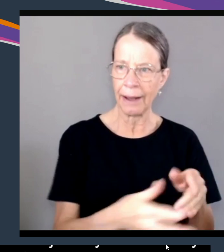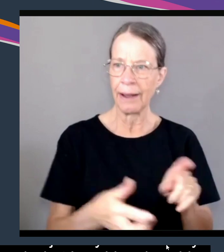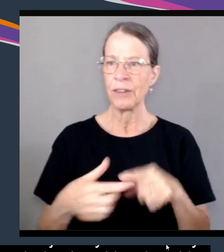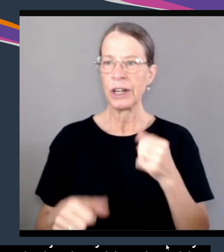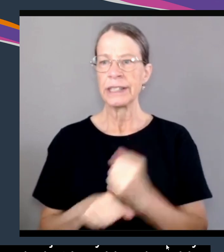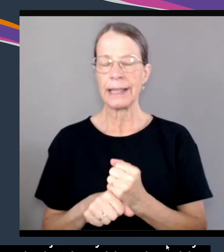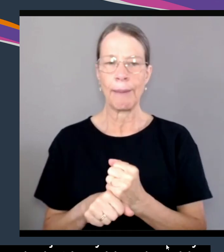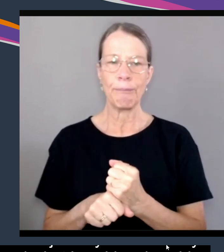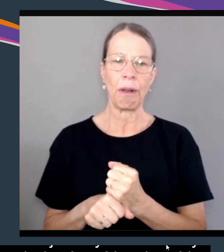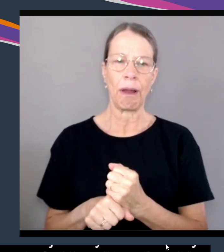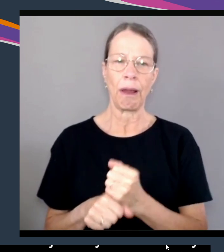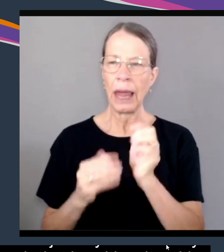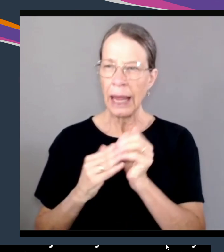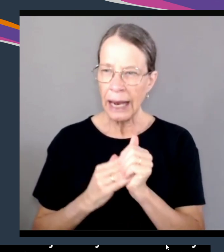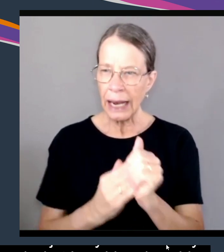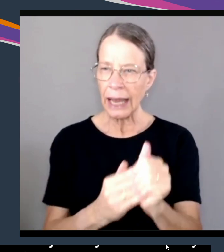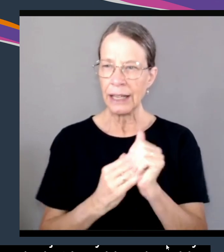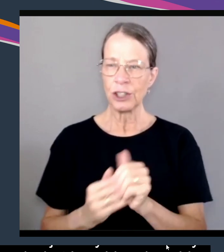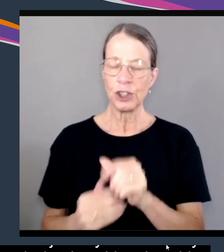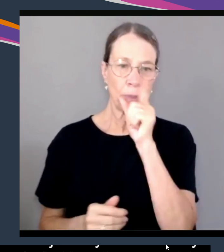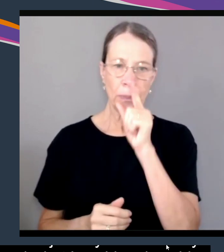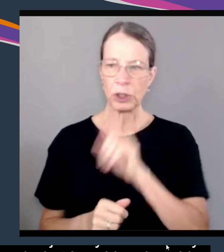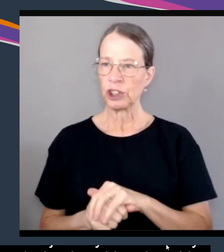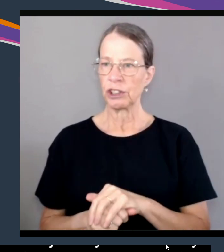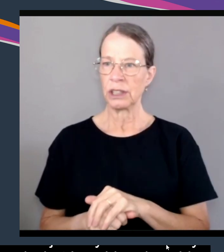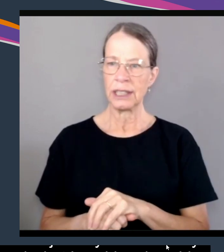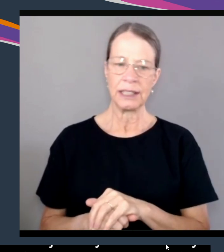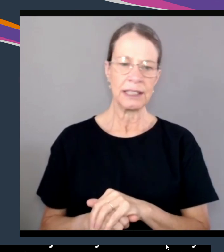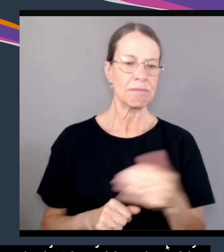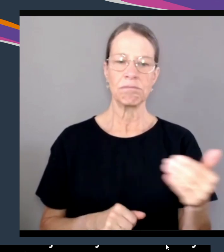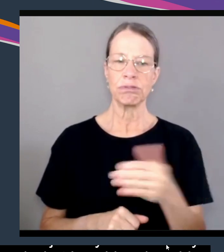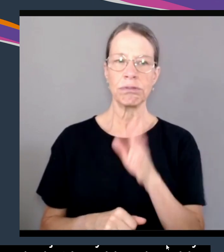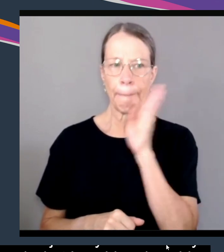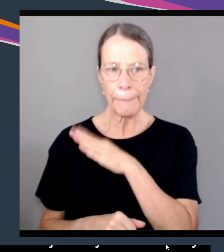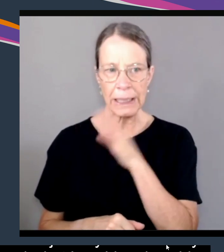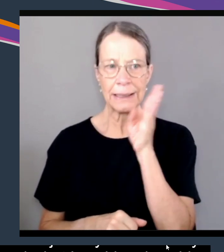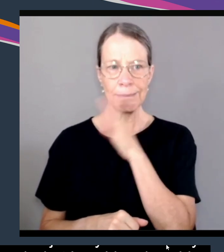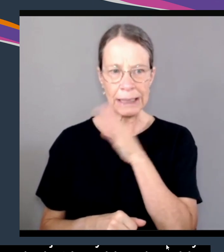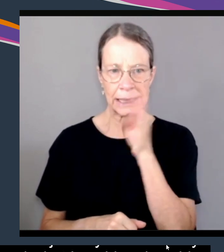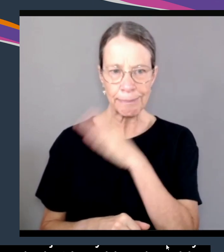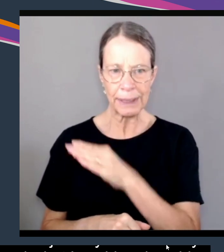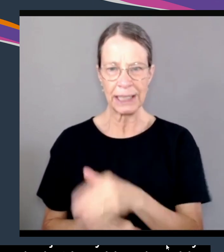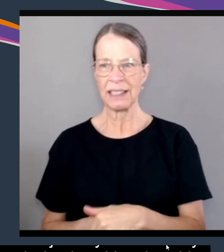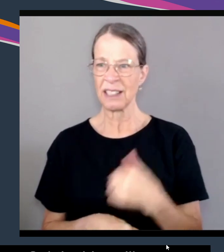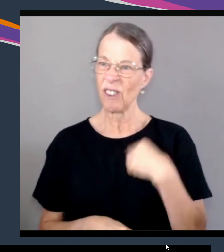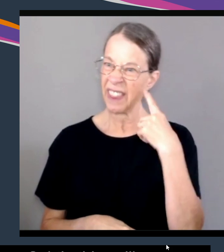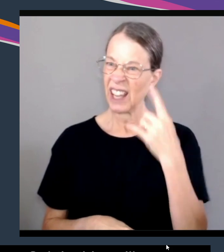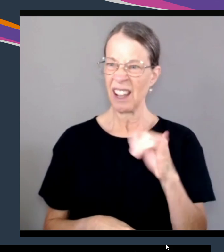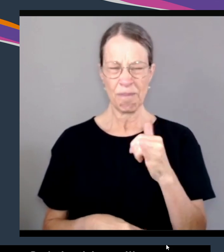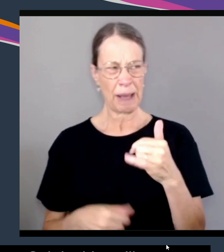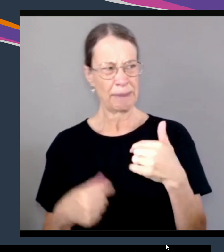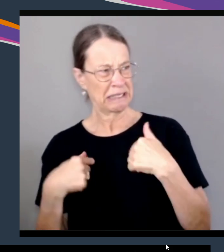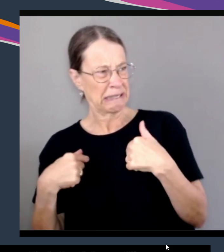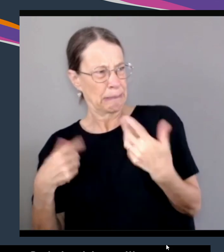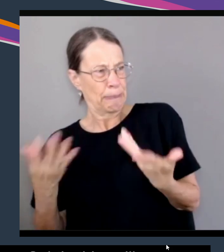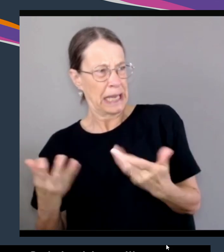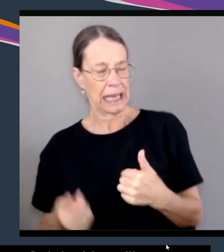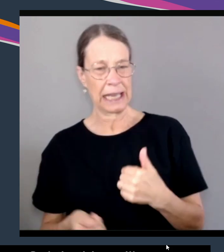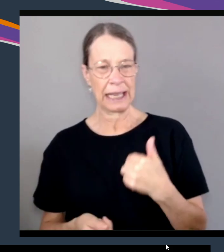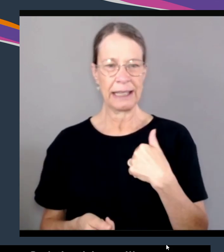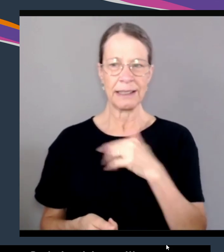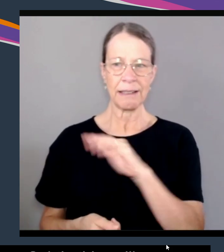and you kind of think, oh, is it just you? Is it just me? So I'd reach out and I'd go, when I